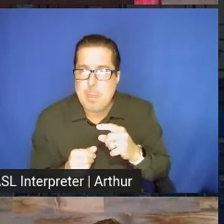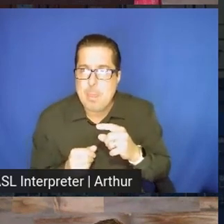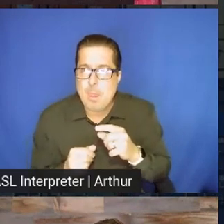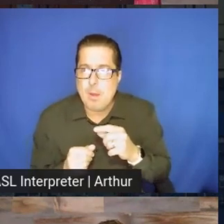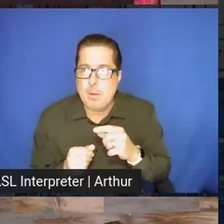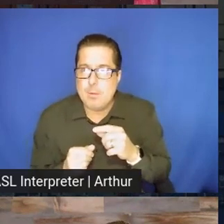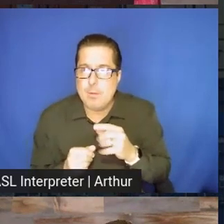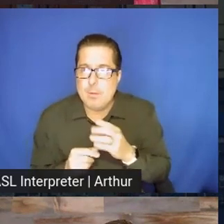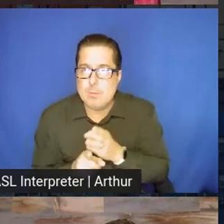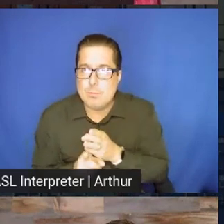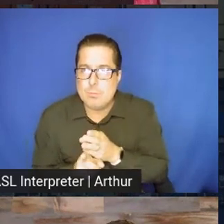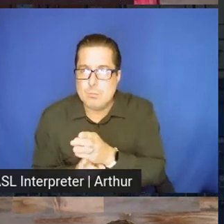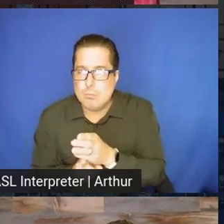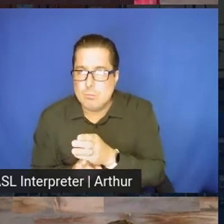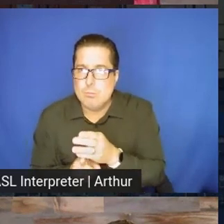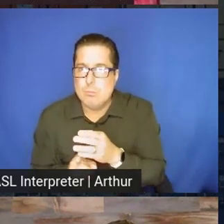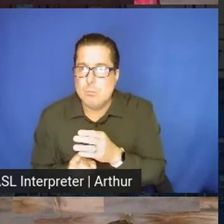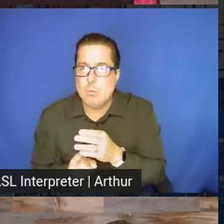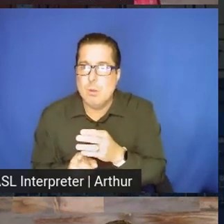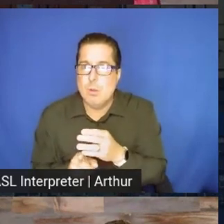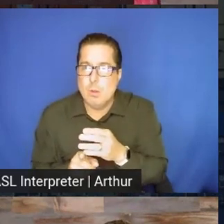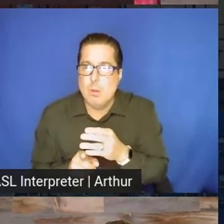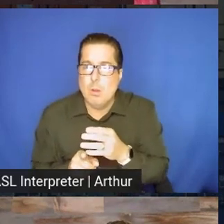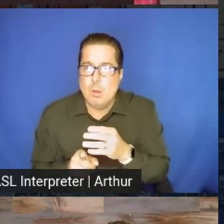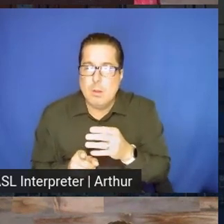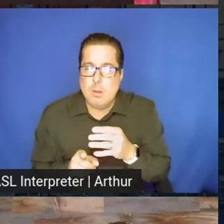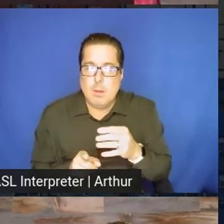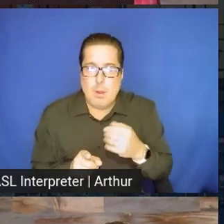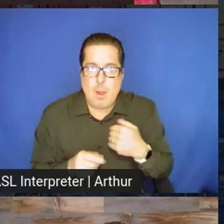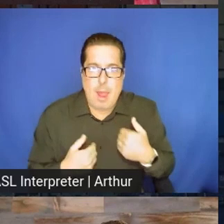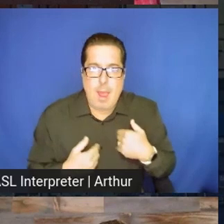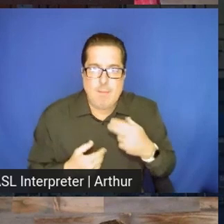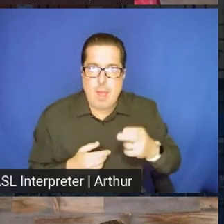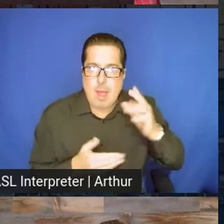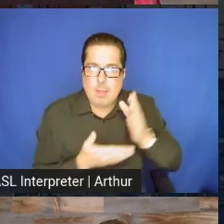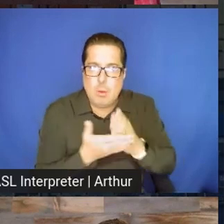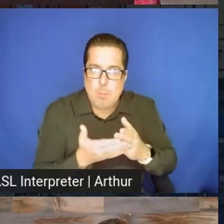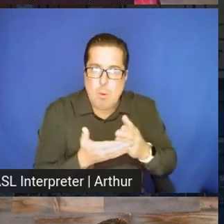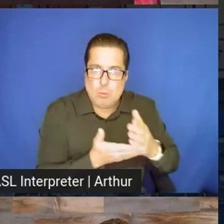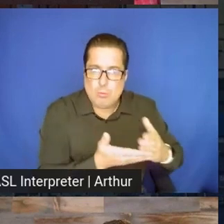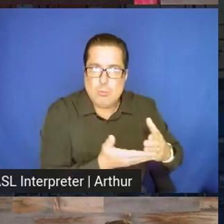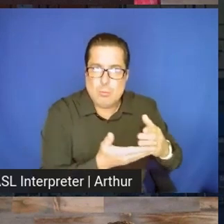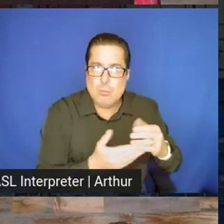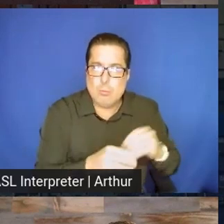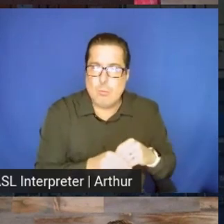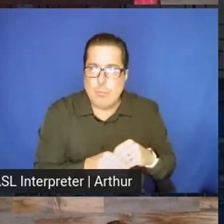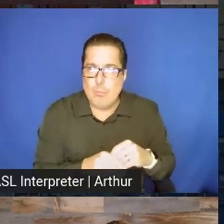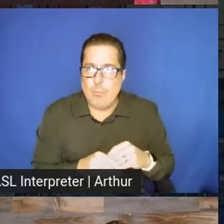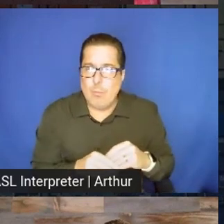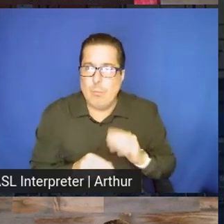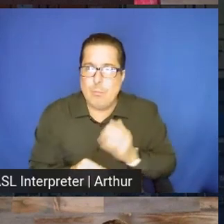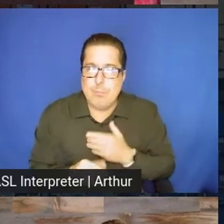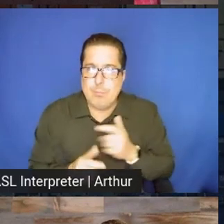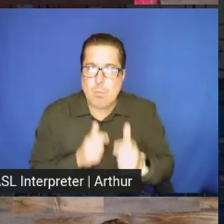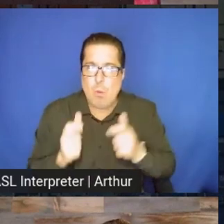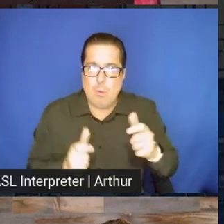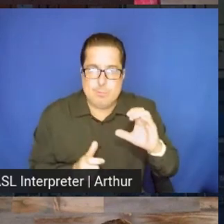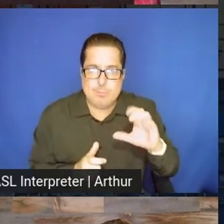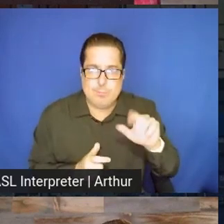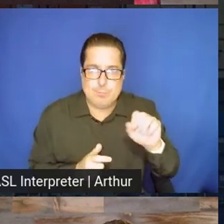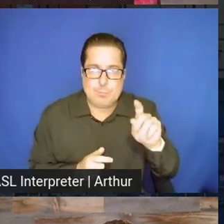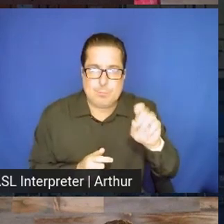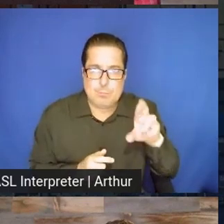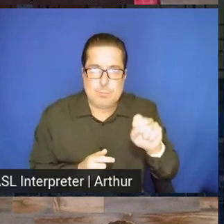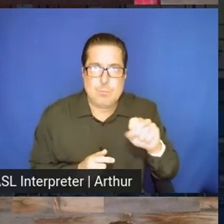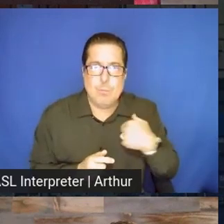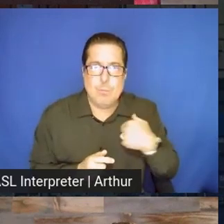also as we have the highest pod churns in large clusters,